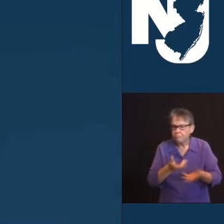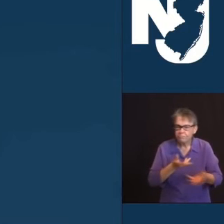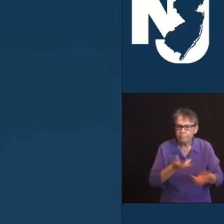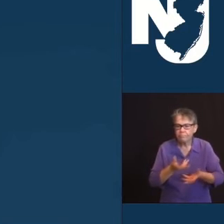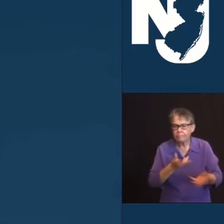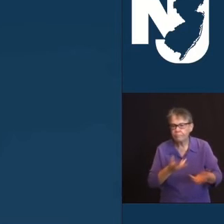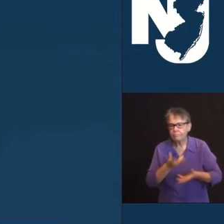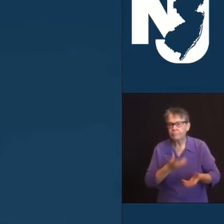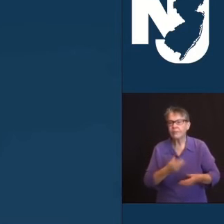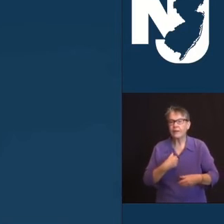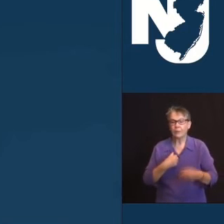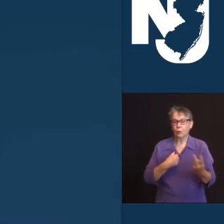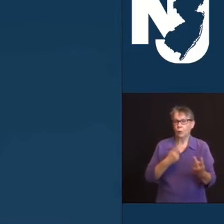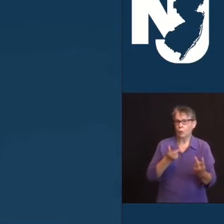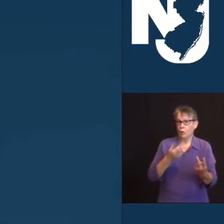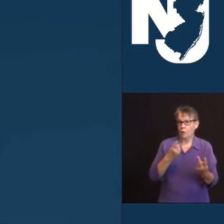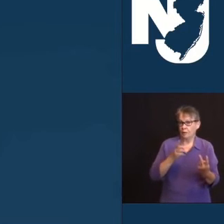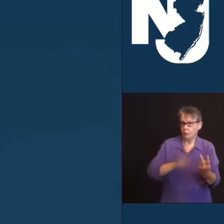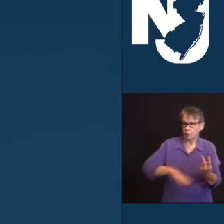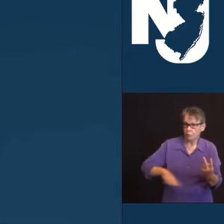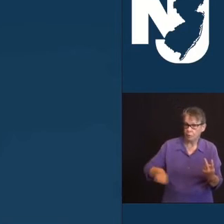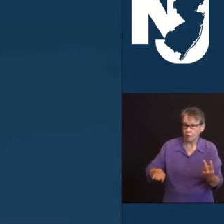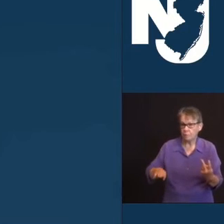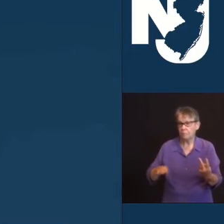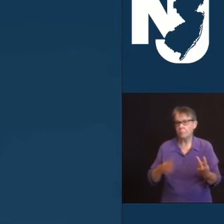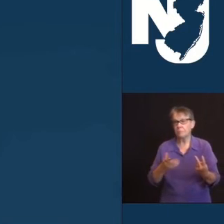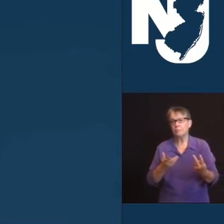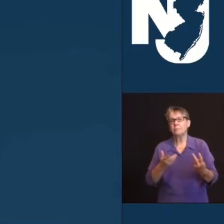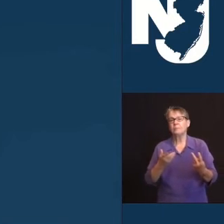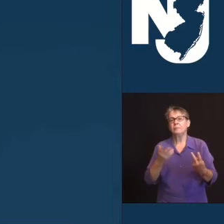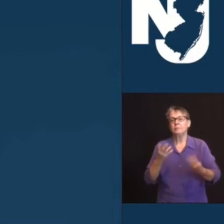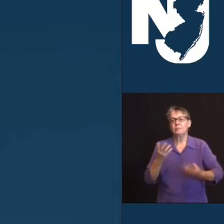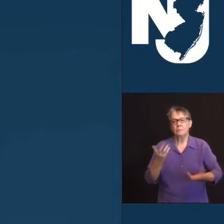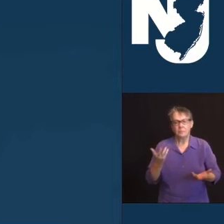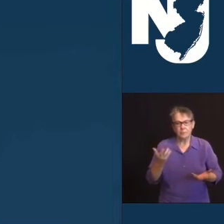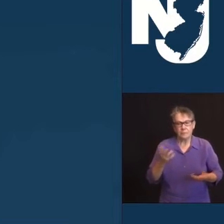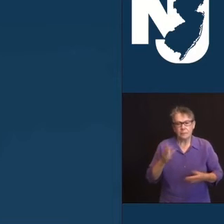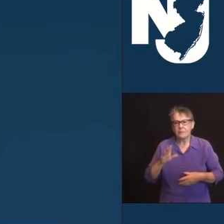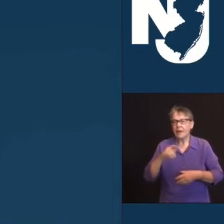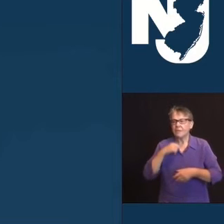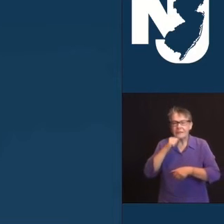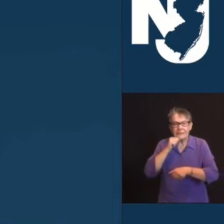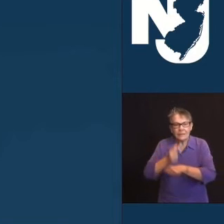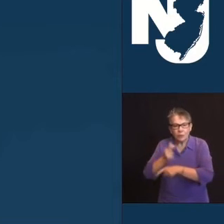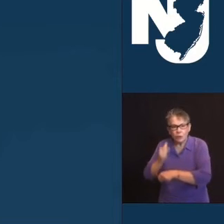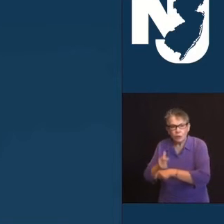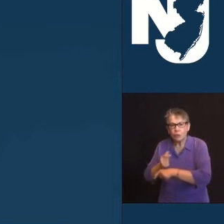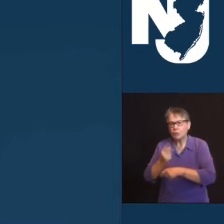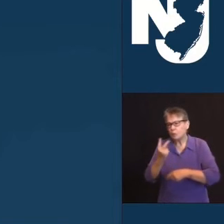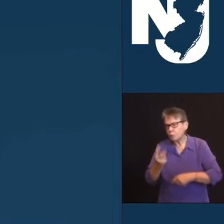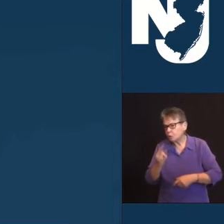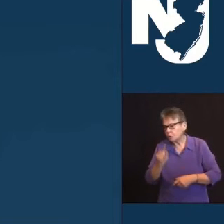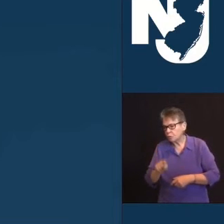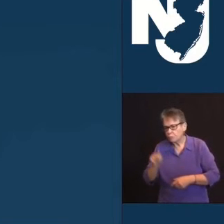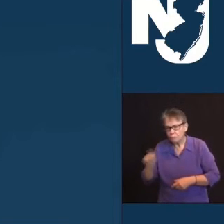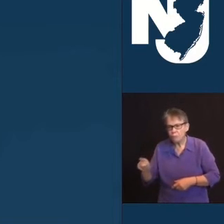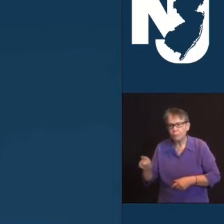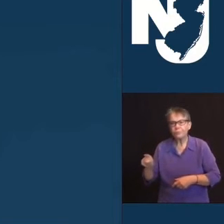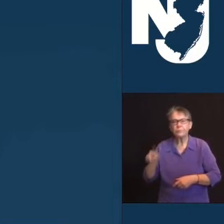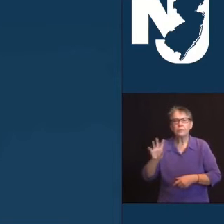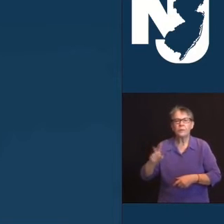Spencer. He also leaves behind his sisters, Muriel and Vanda, and his longtime personal dear friend, Christopher